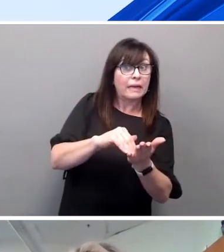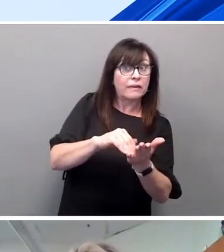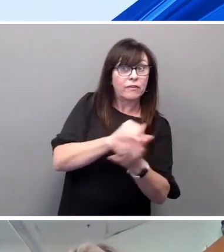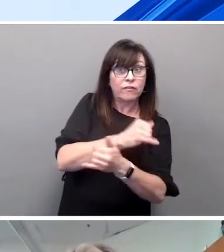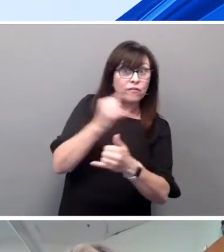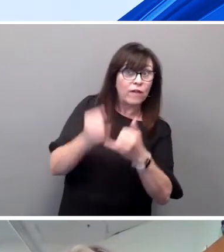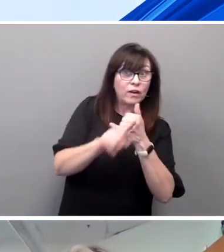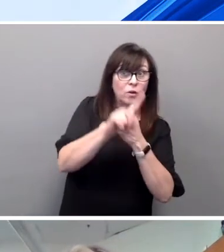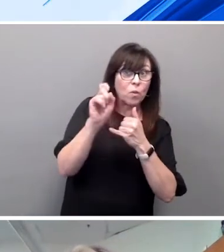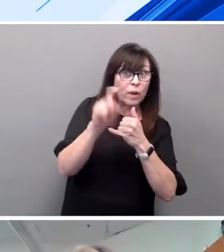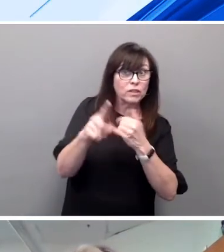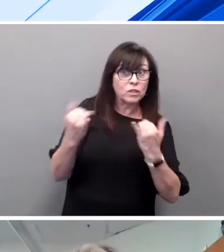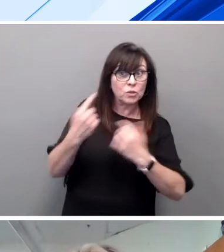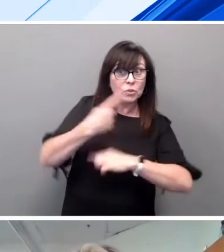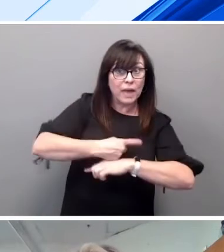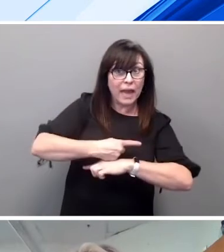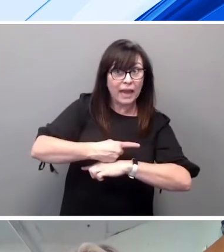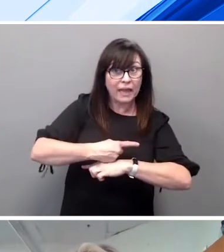question today?